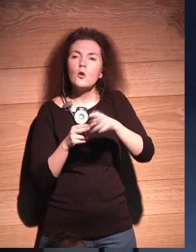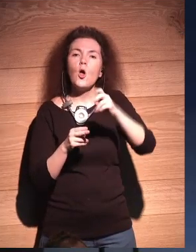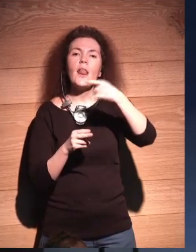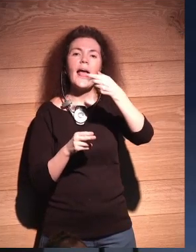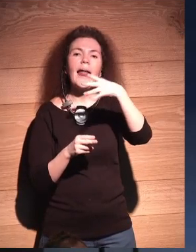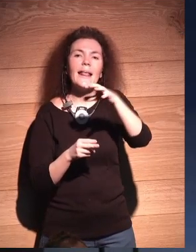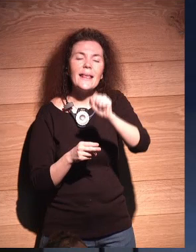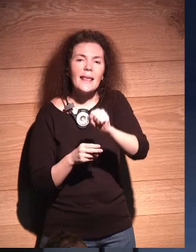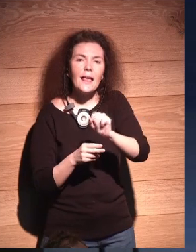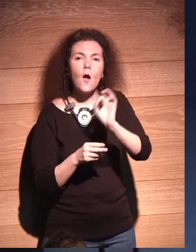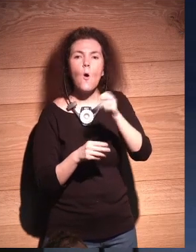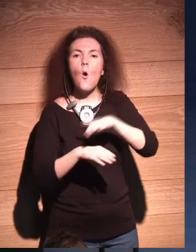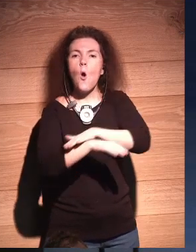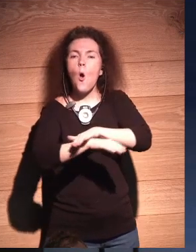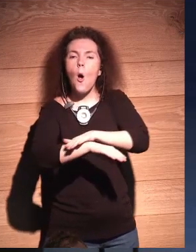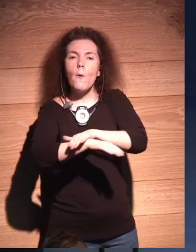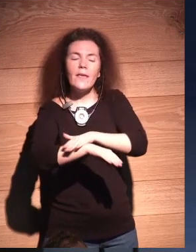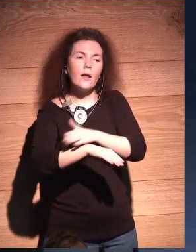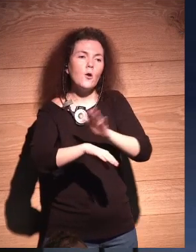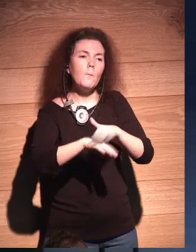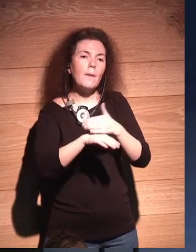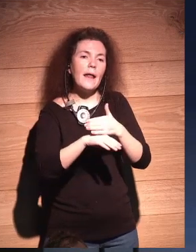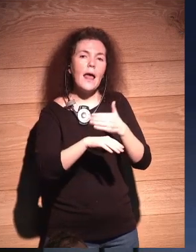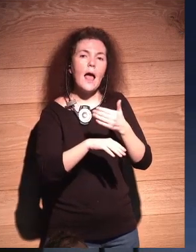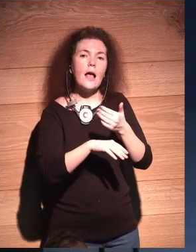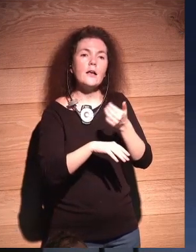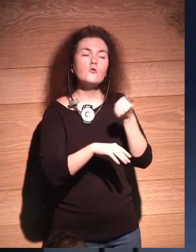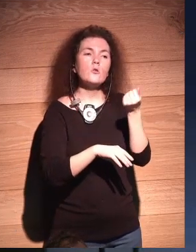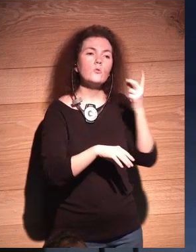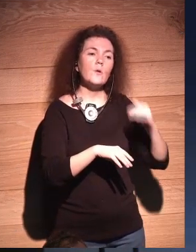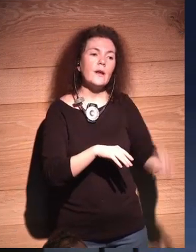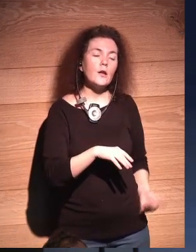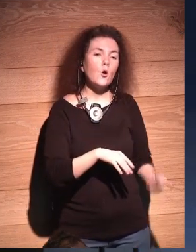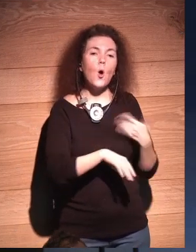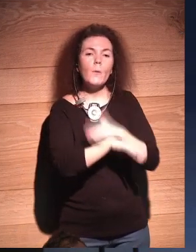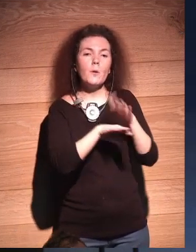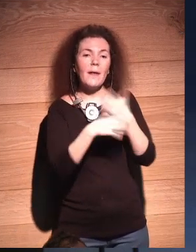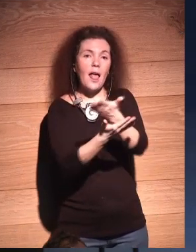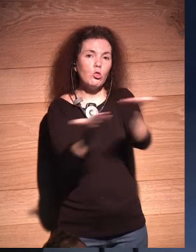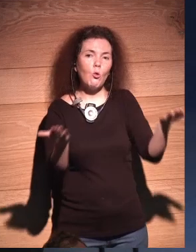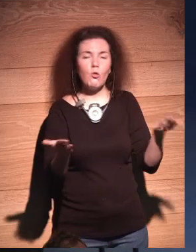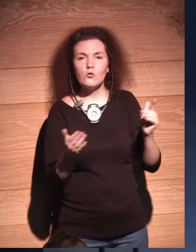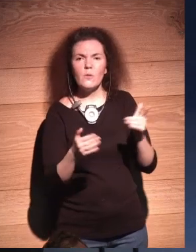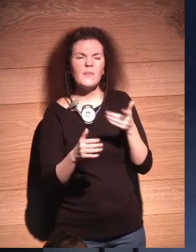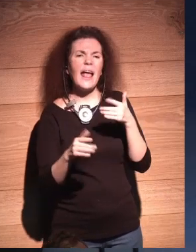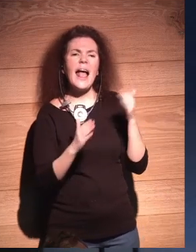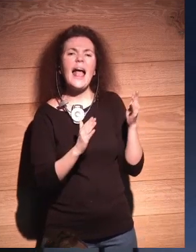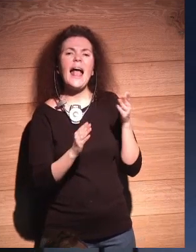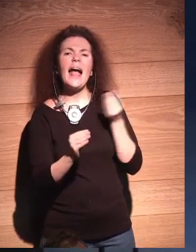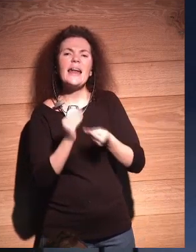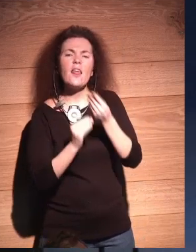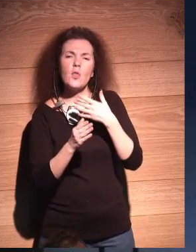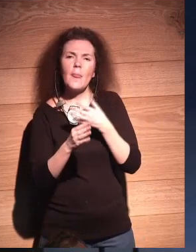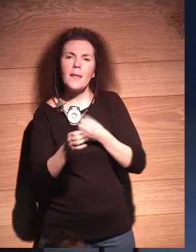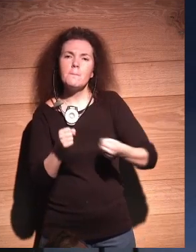fortunate few, instead of for all of us. So the generation of empathy, I think that's also,